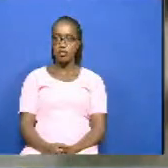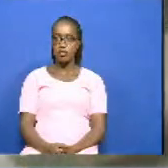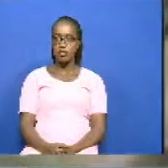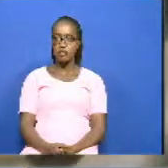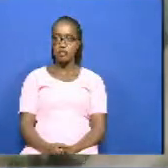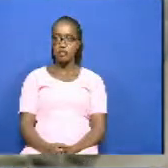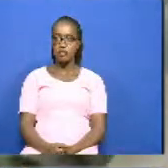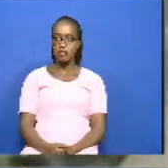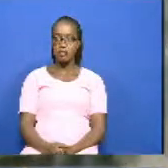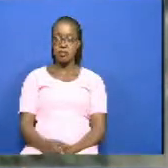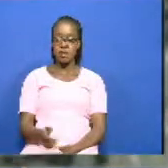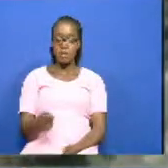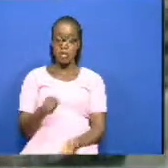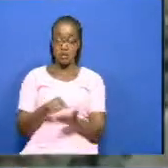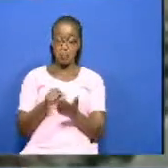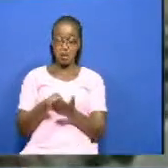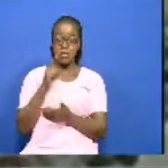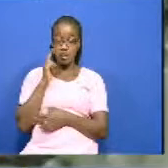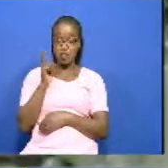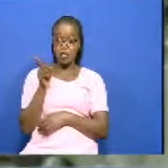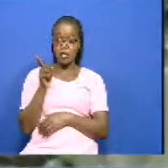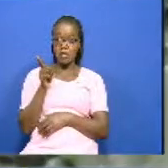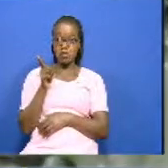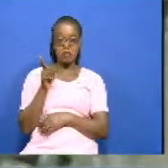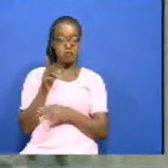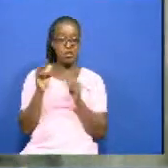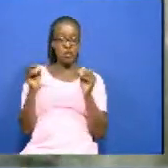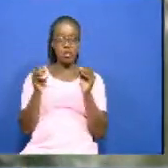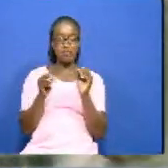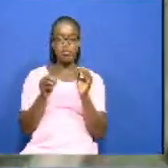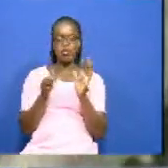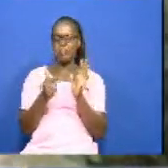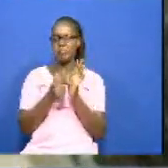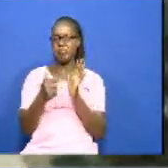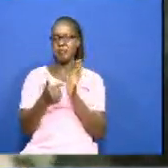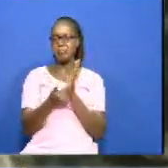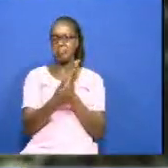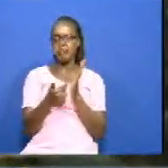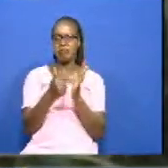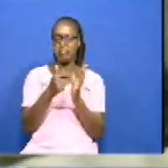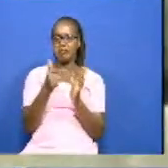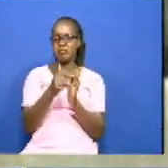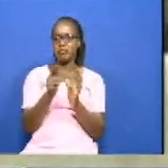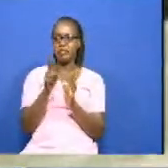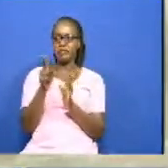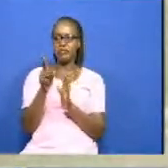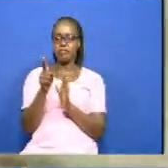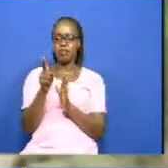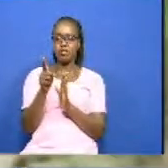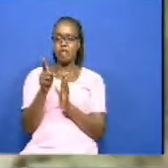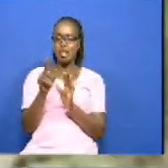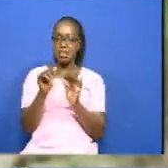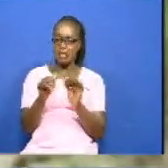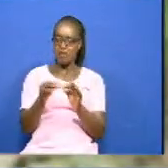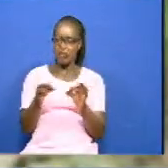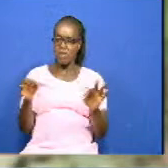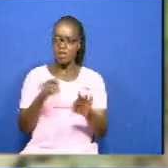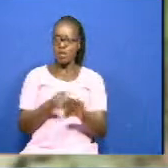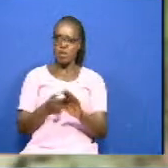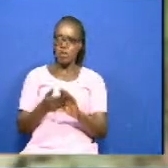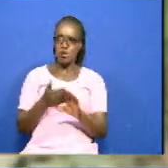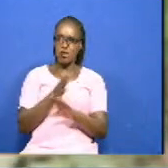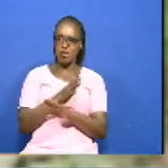Hatujapanda cactus kwetu, imekuwa, it have been there, imekuweko. Kwa hivyo, na hapo awali